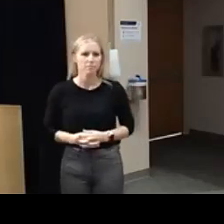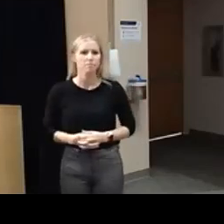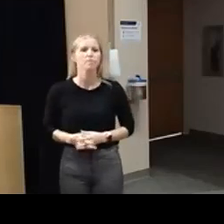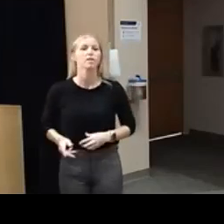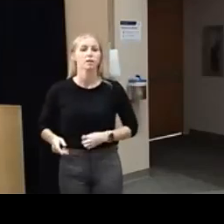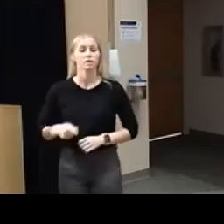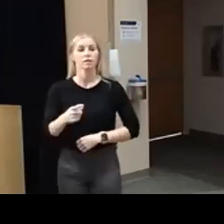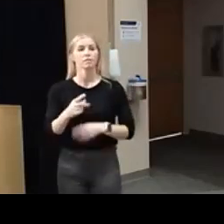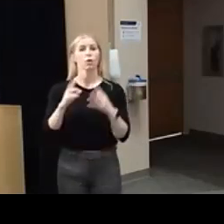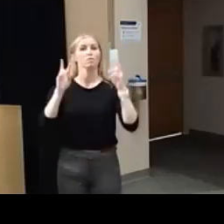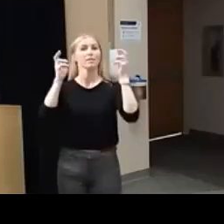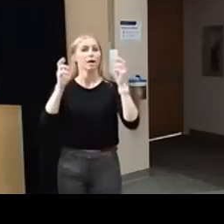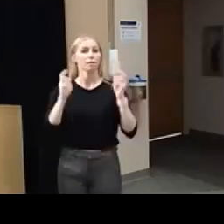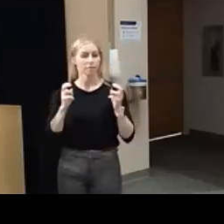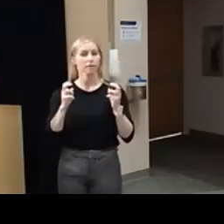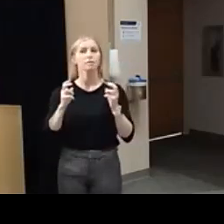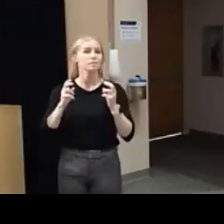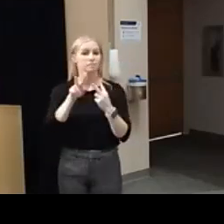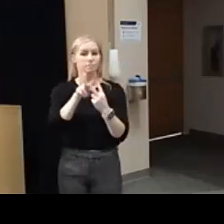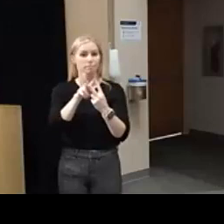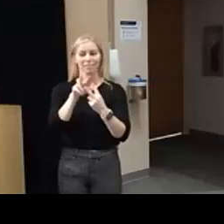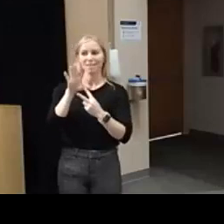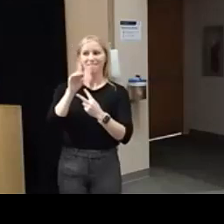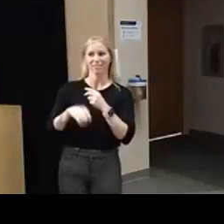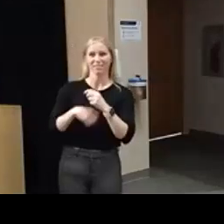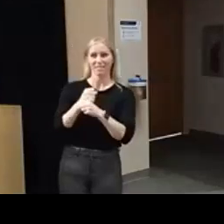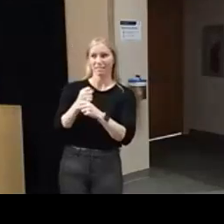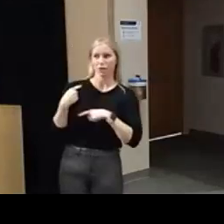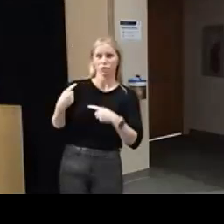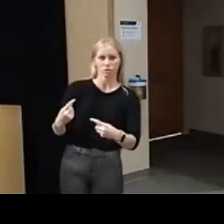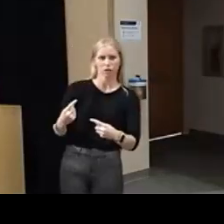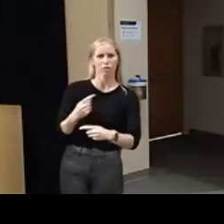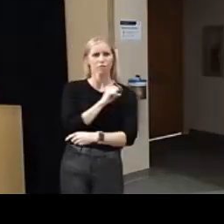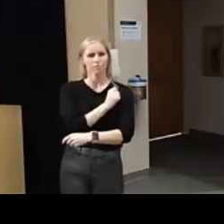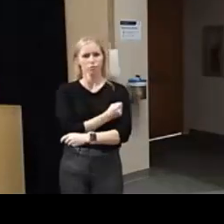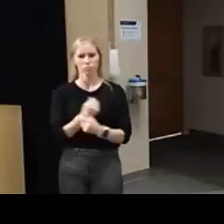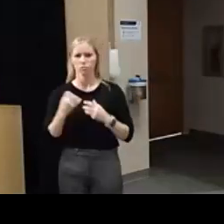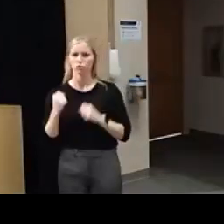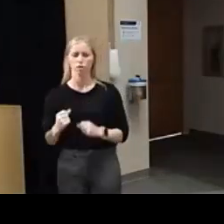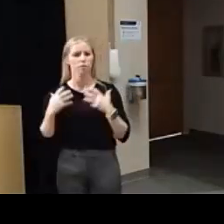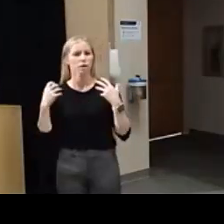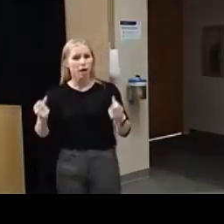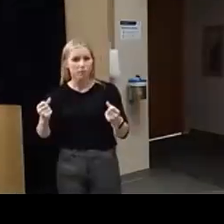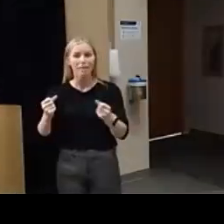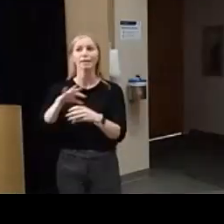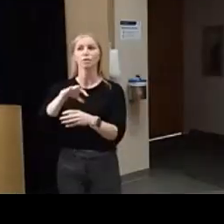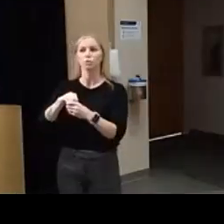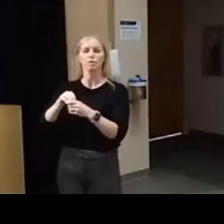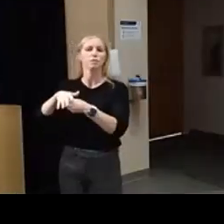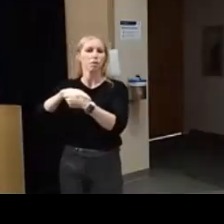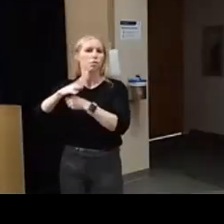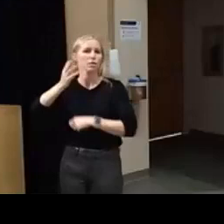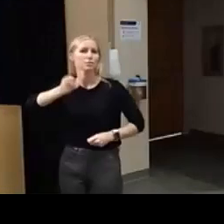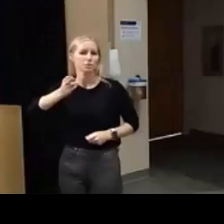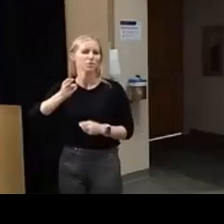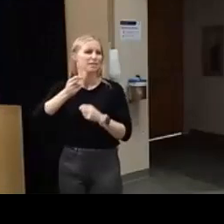These are our topics: 50 years of strong recovery, including some local history to provide the setting for